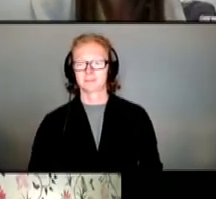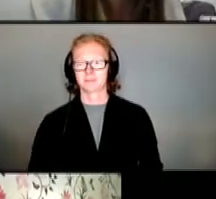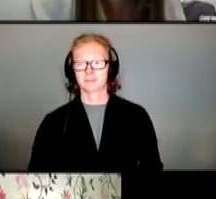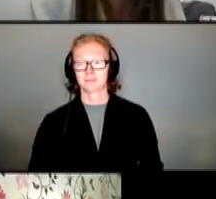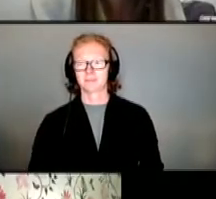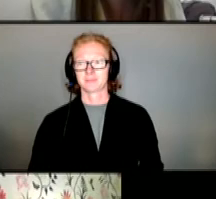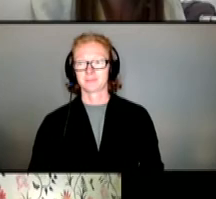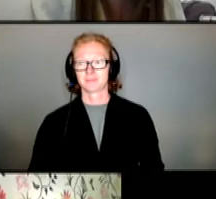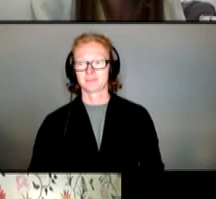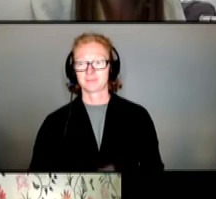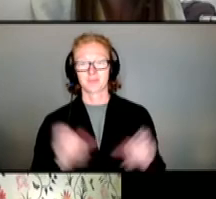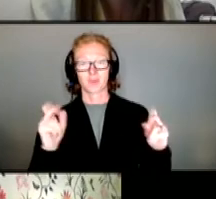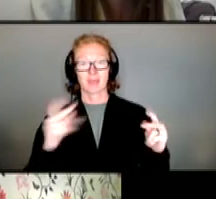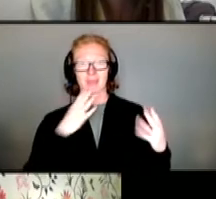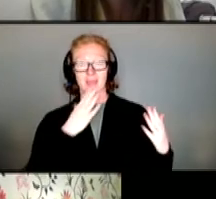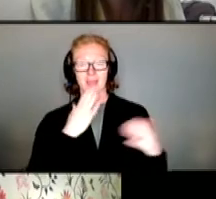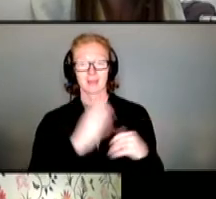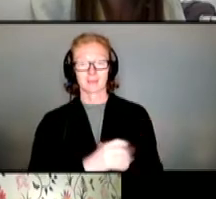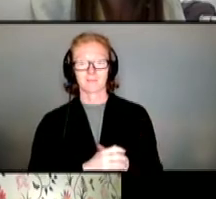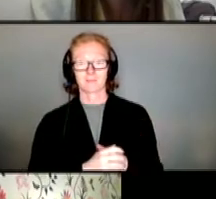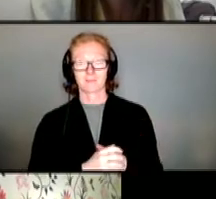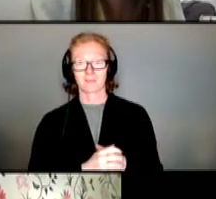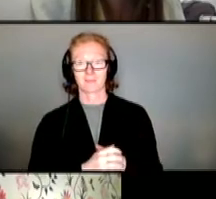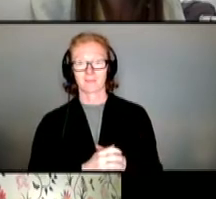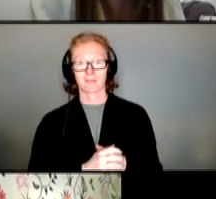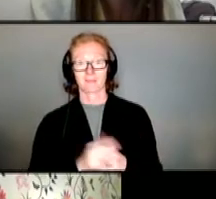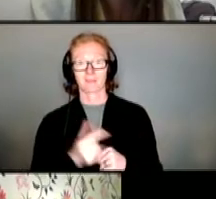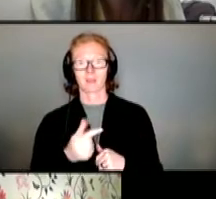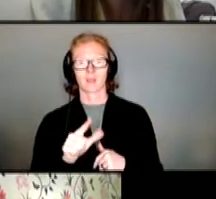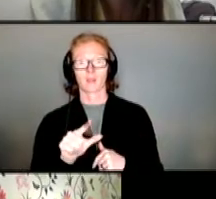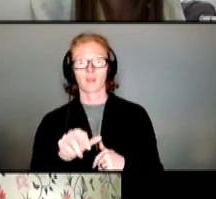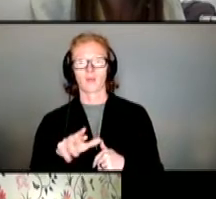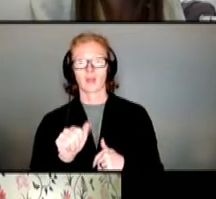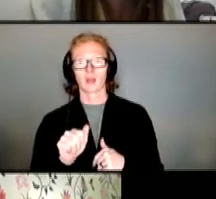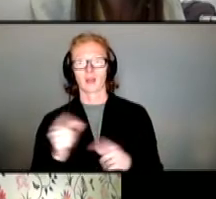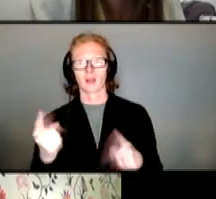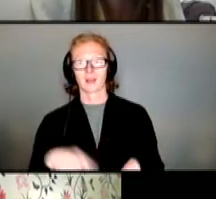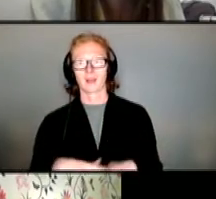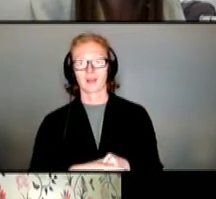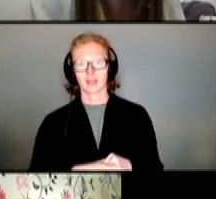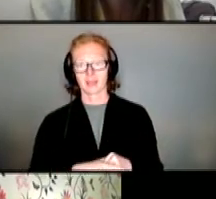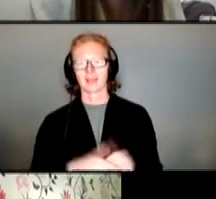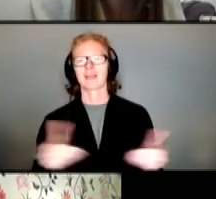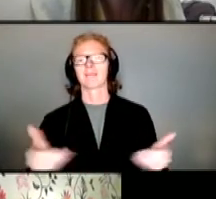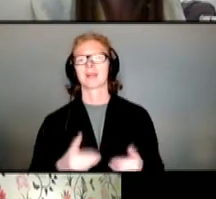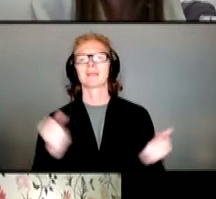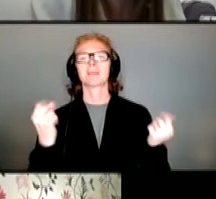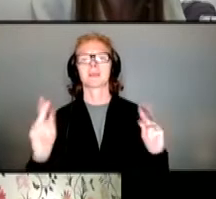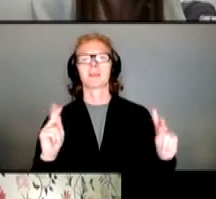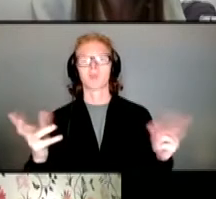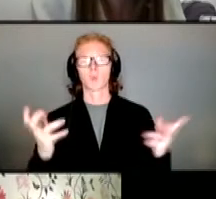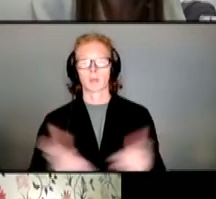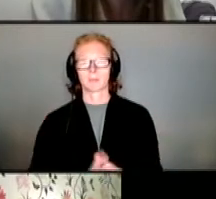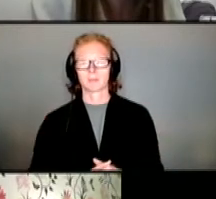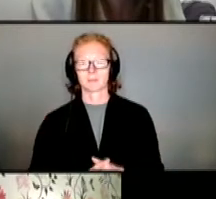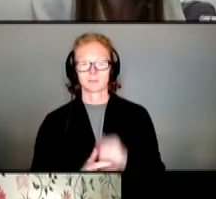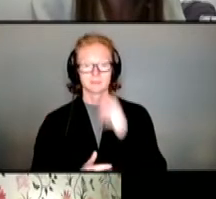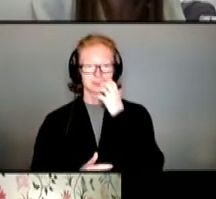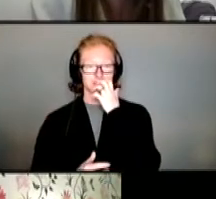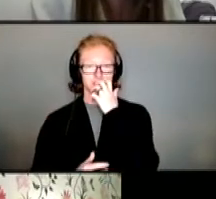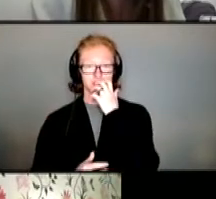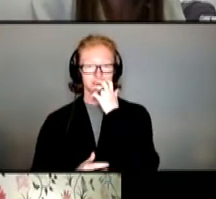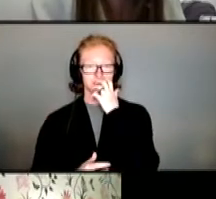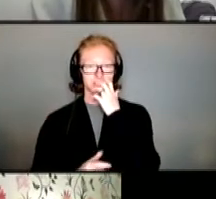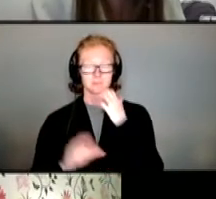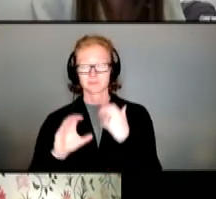with you. Alrighty, thank you. I'd like to invite Gloria. Can I invite Gloria? I think you can invite as many people as you like. You have my